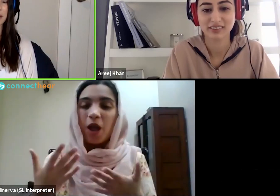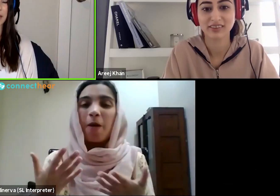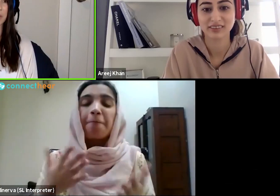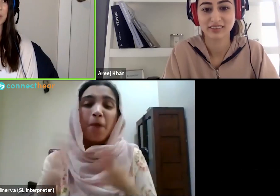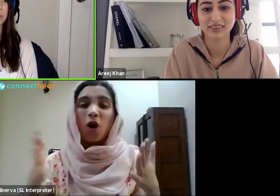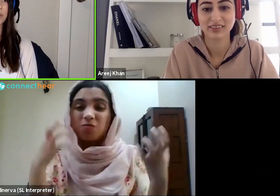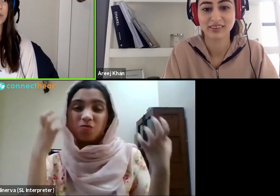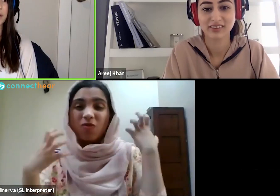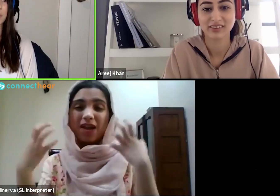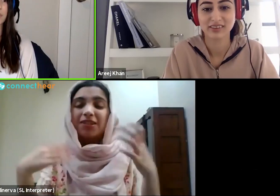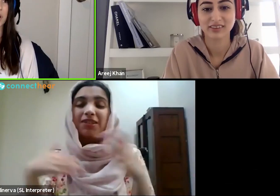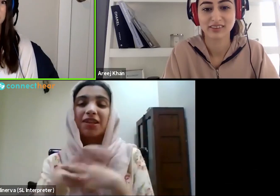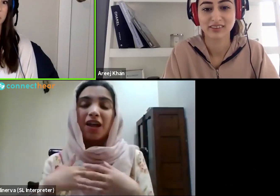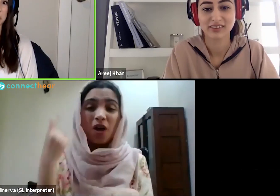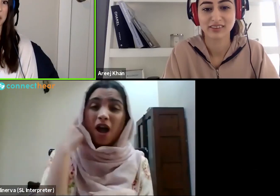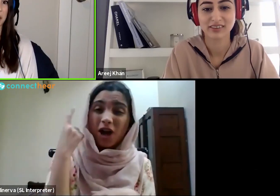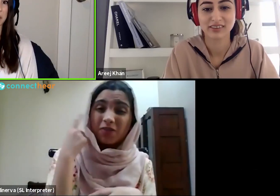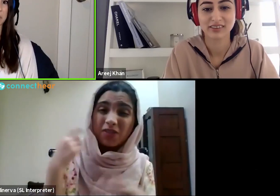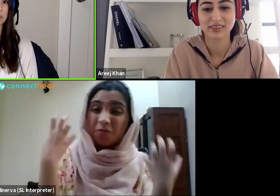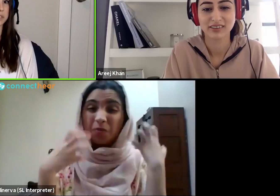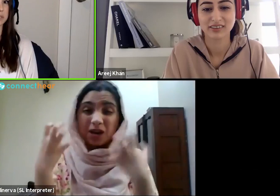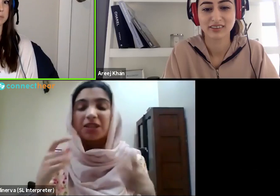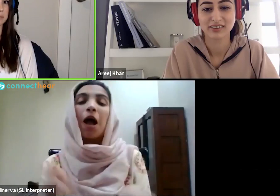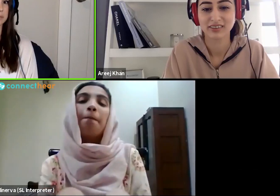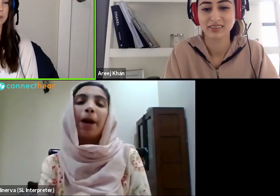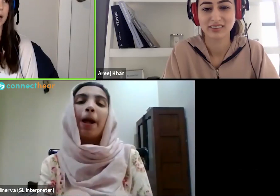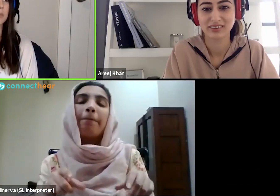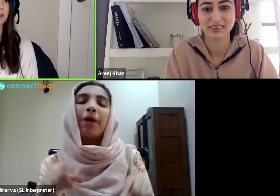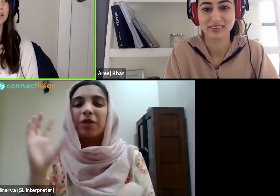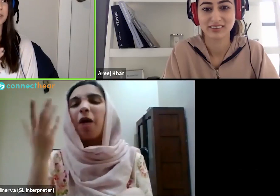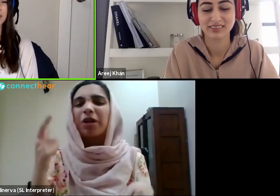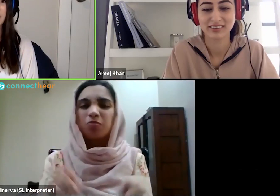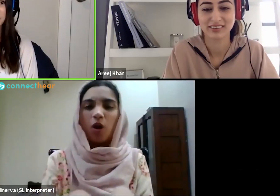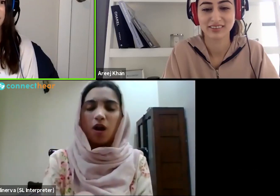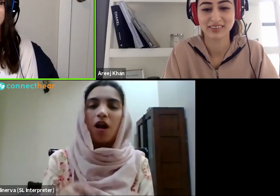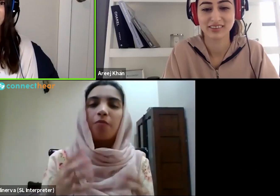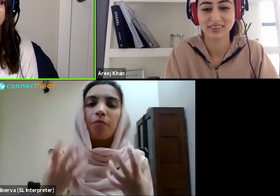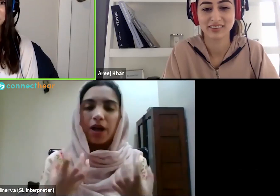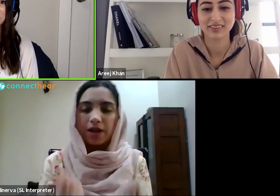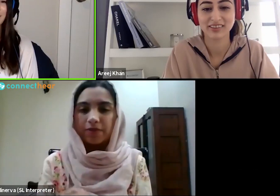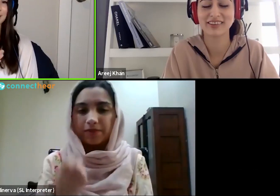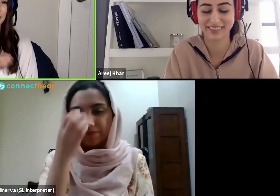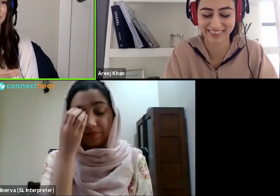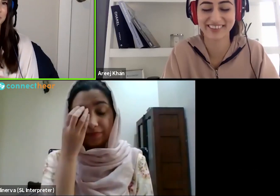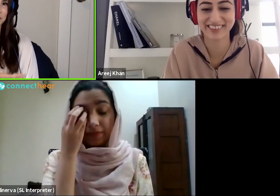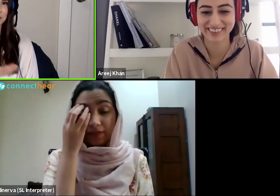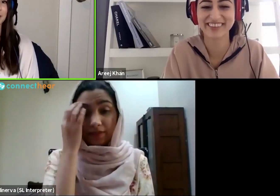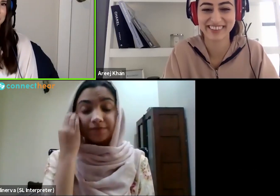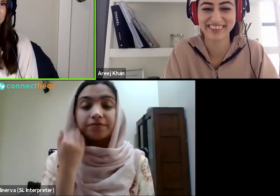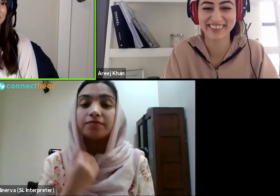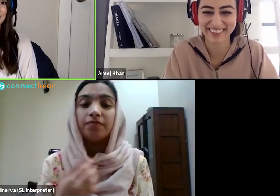because, and people think we withdraw because we're introverted, but we're not. We just, as you can tell, I'm very extroverted. I like to say I'm an